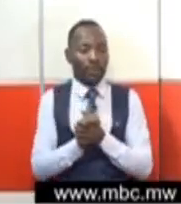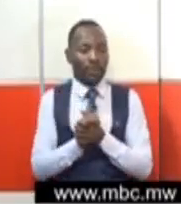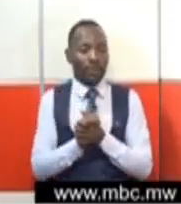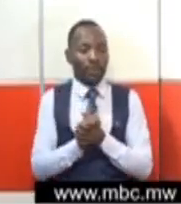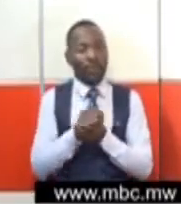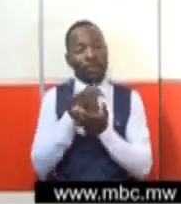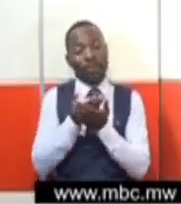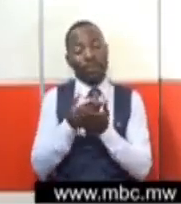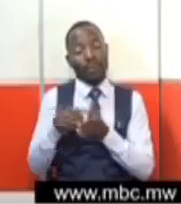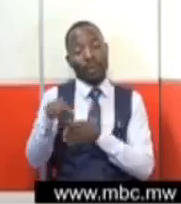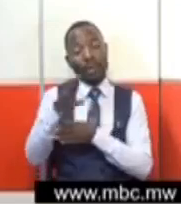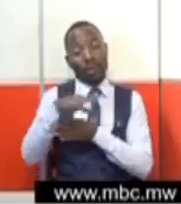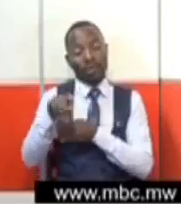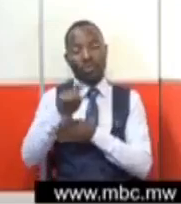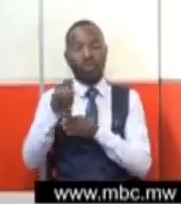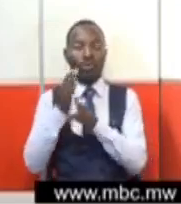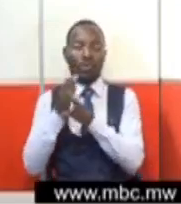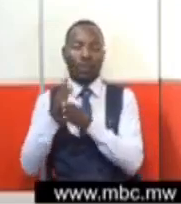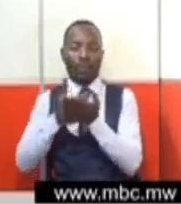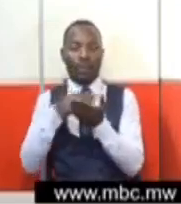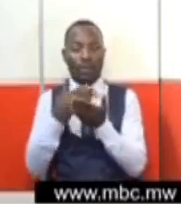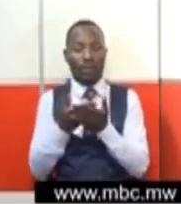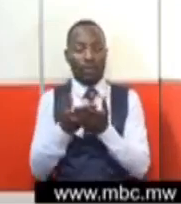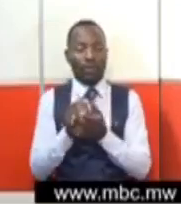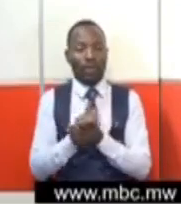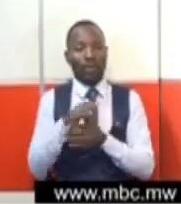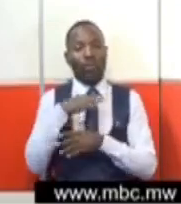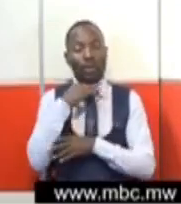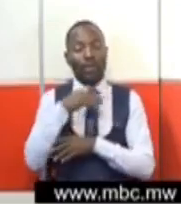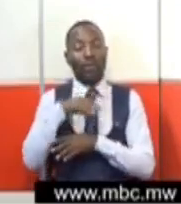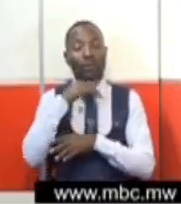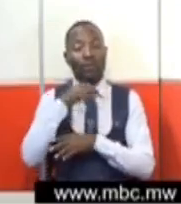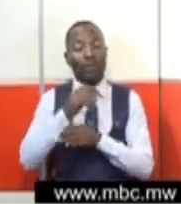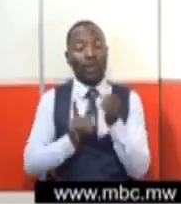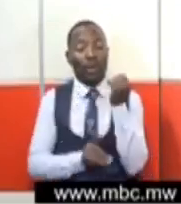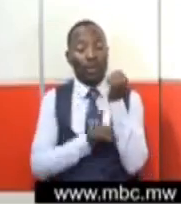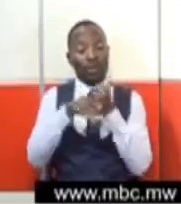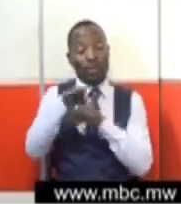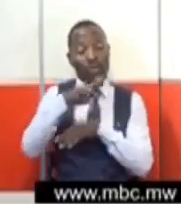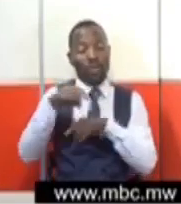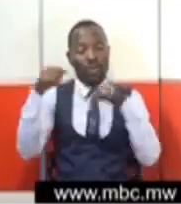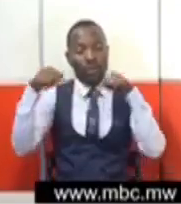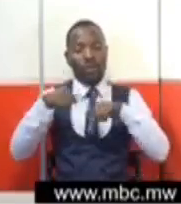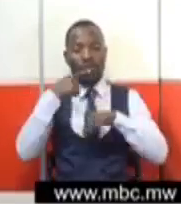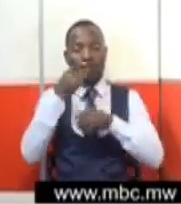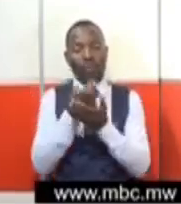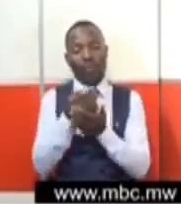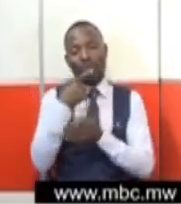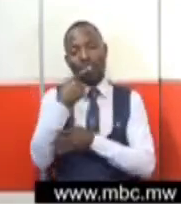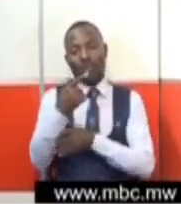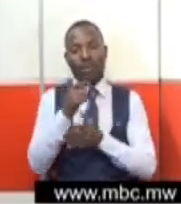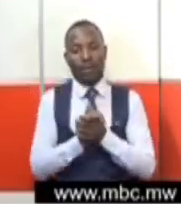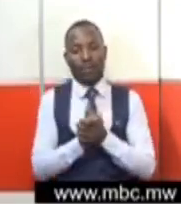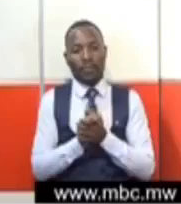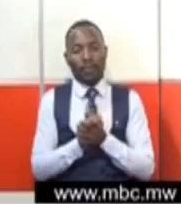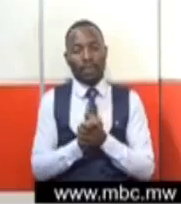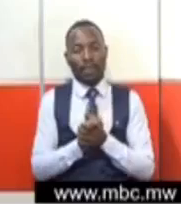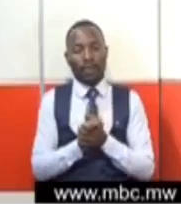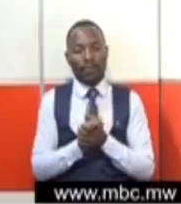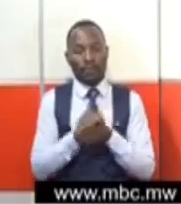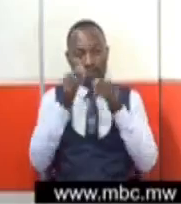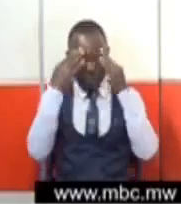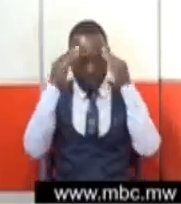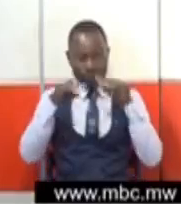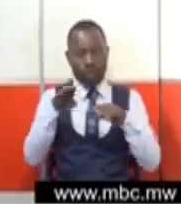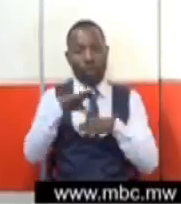by zone, school by school, because they have managed to reach to our districts. So we are here to ask them to sensitize zone